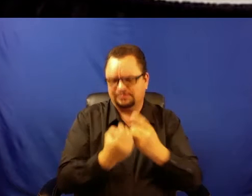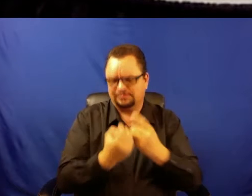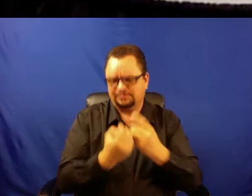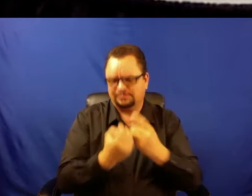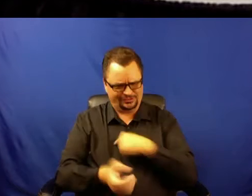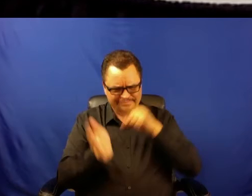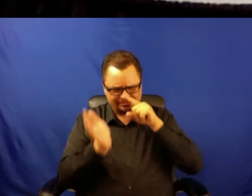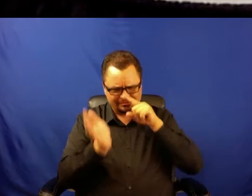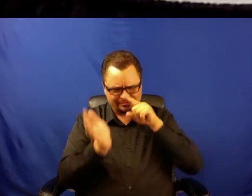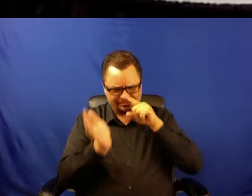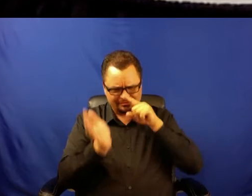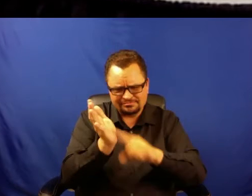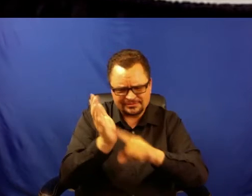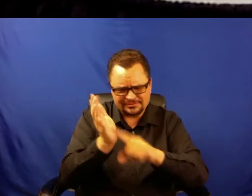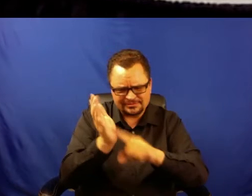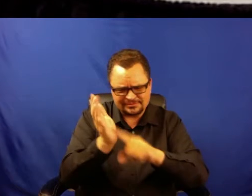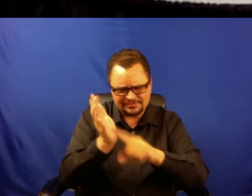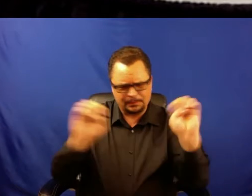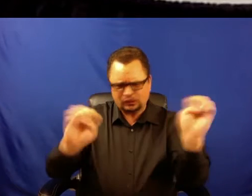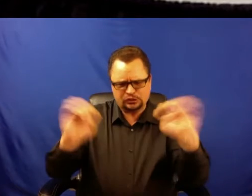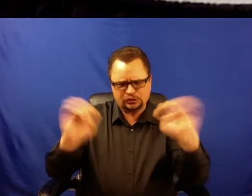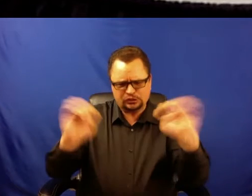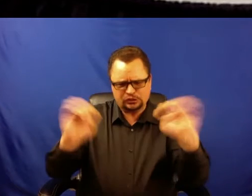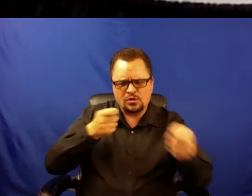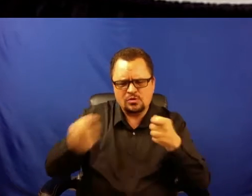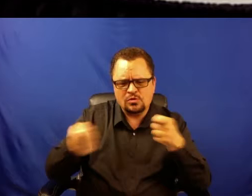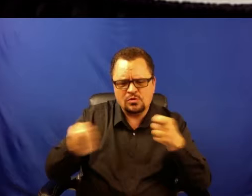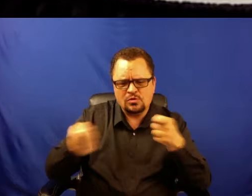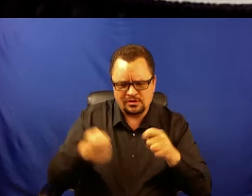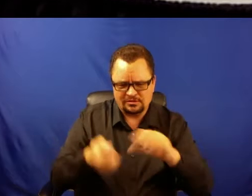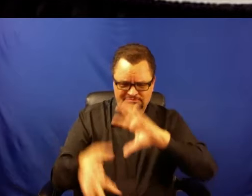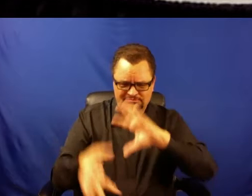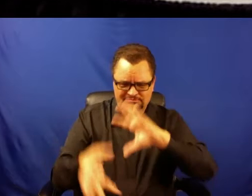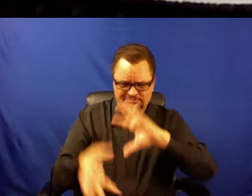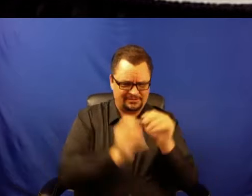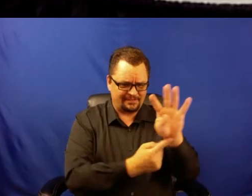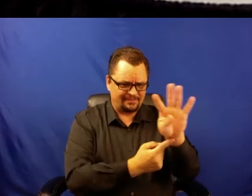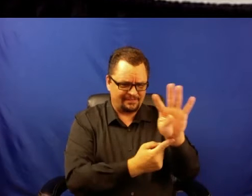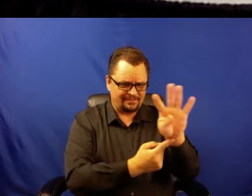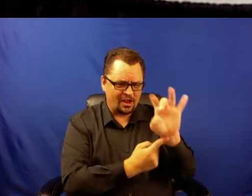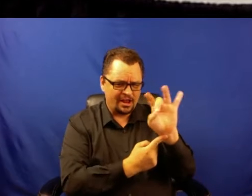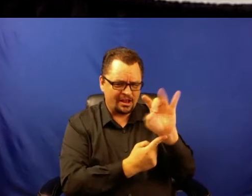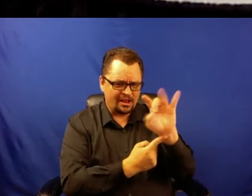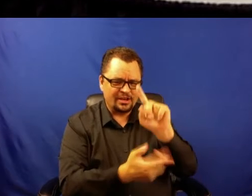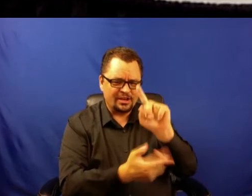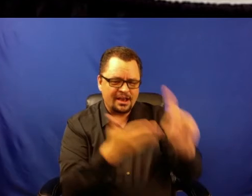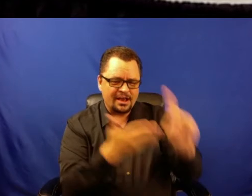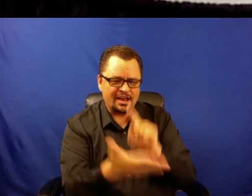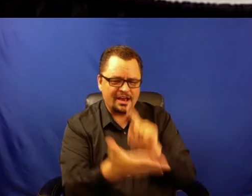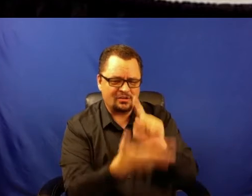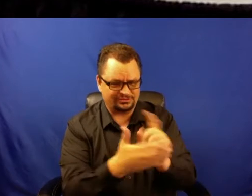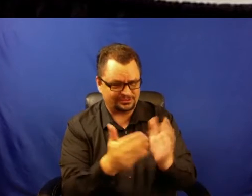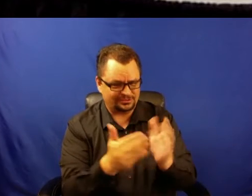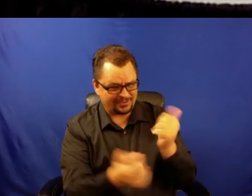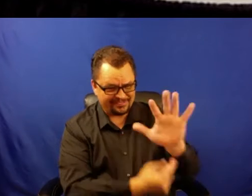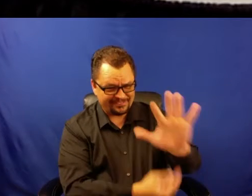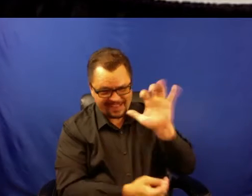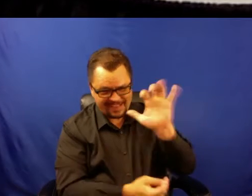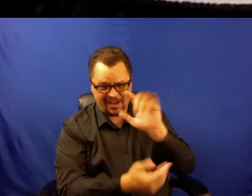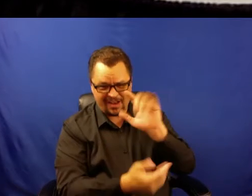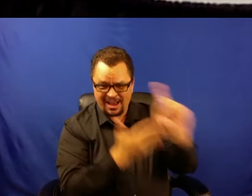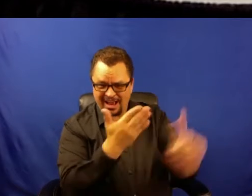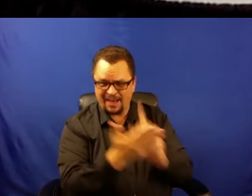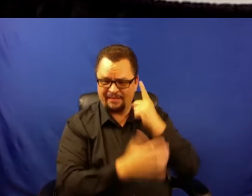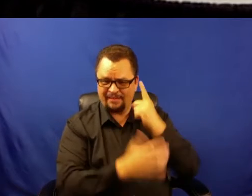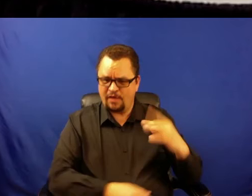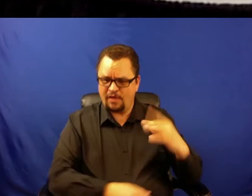483 hours, nearly 500 hours total volunteer time to this effort. They also called 110 people